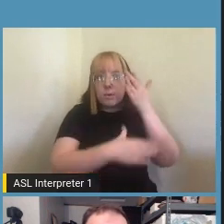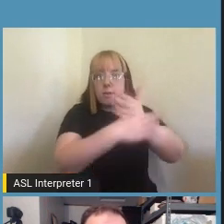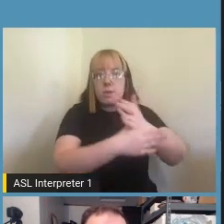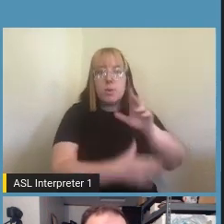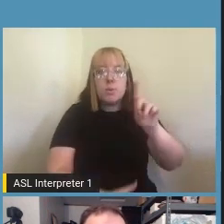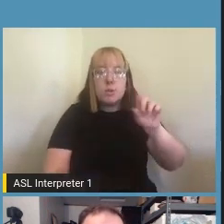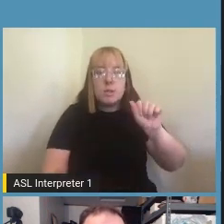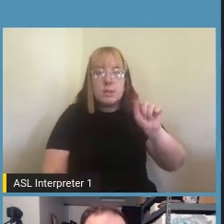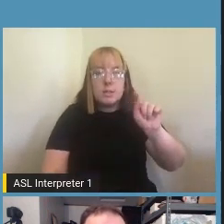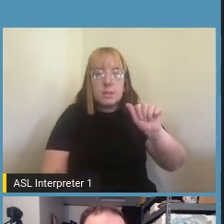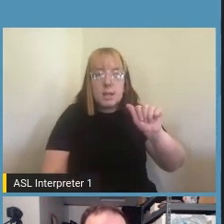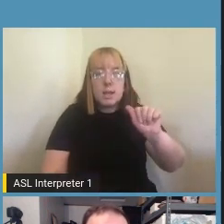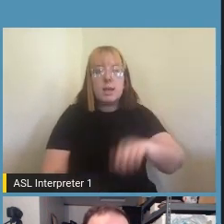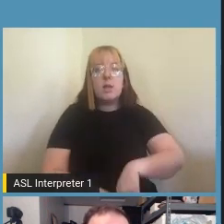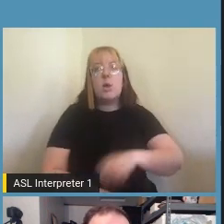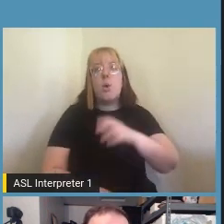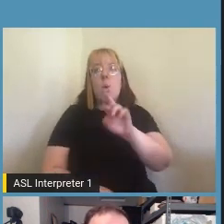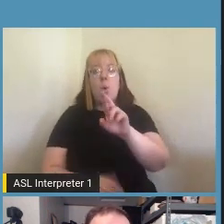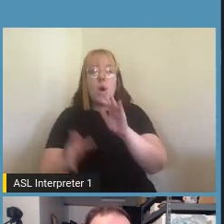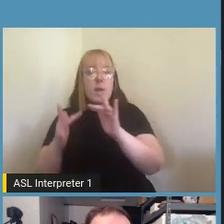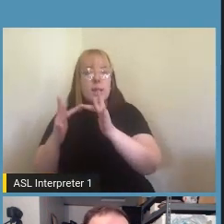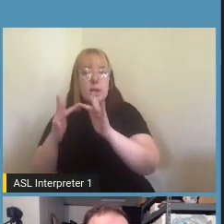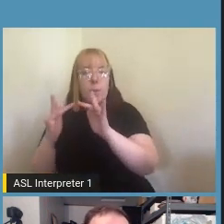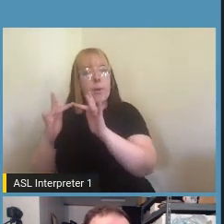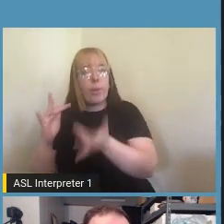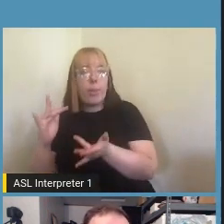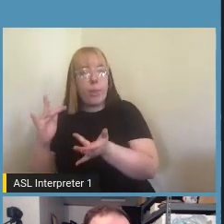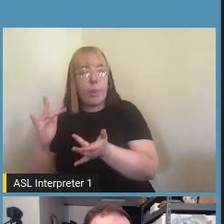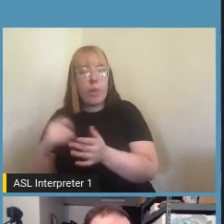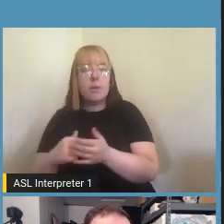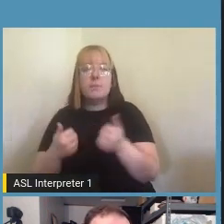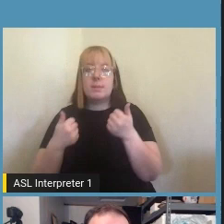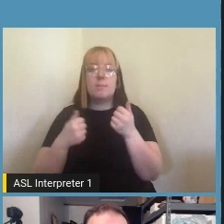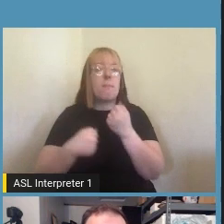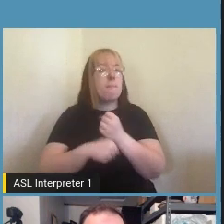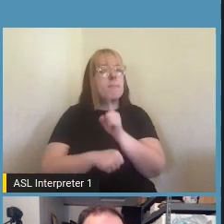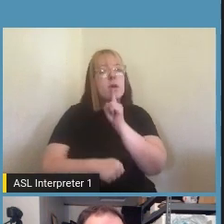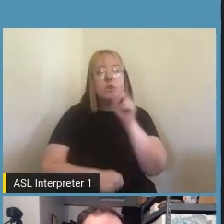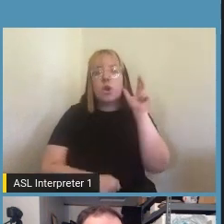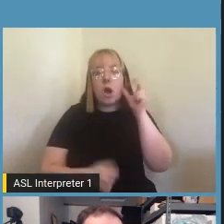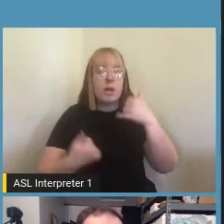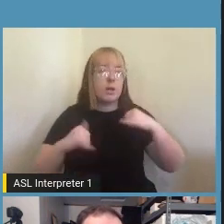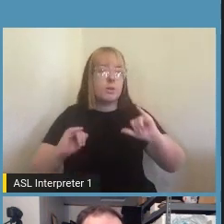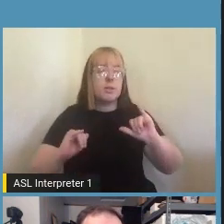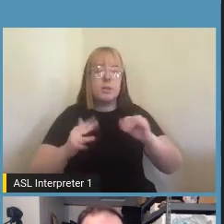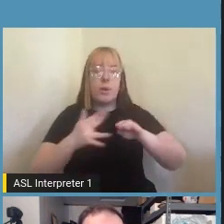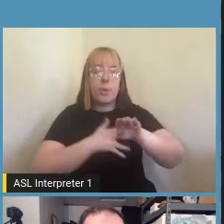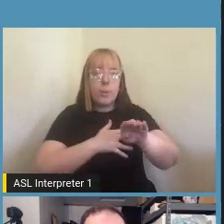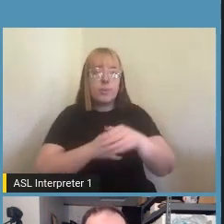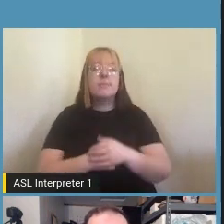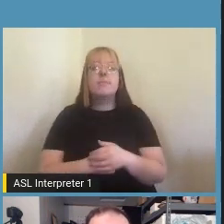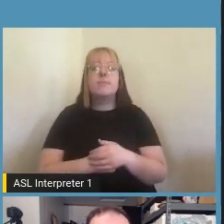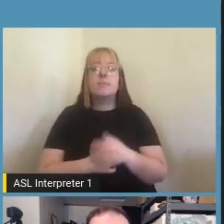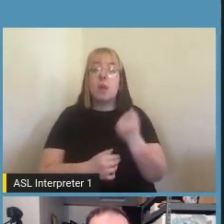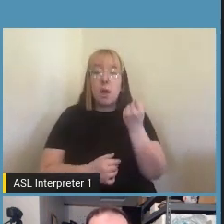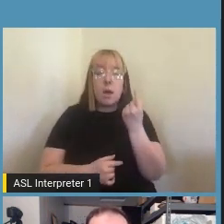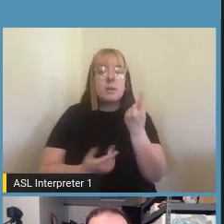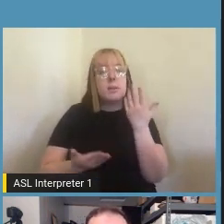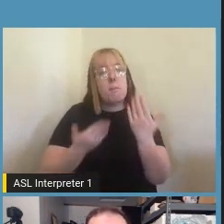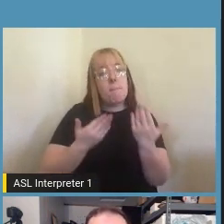data or the network gets a blip, it will make sure that audio is still coming through, even though the video, may have freeze